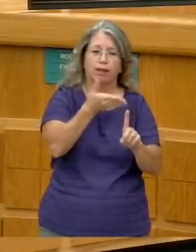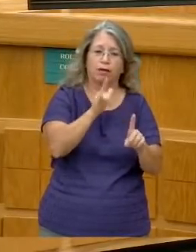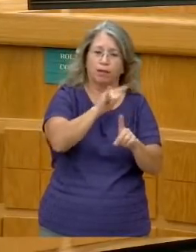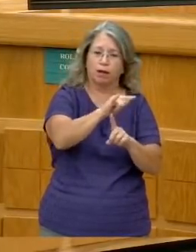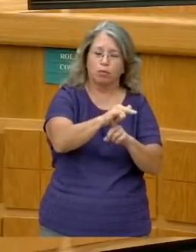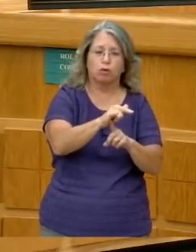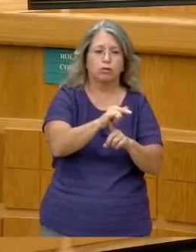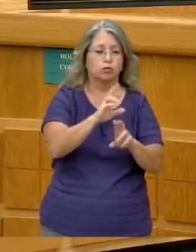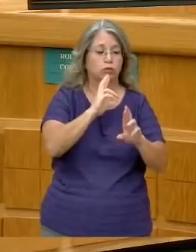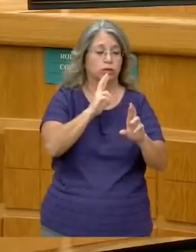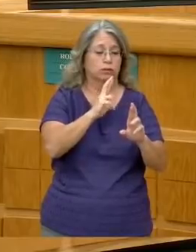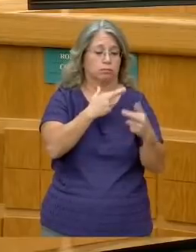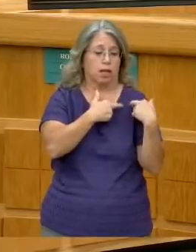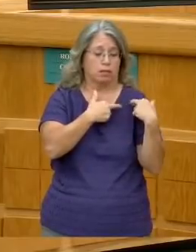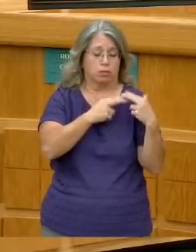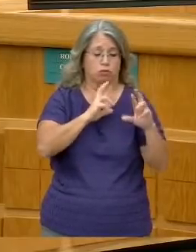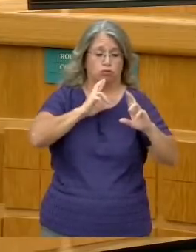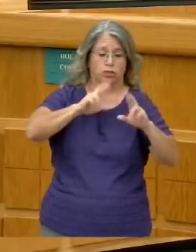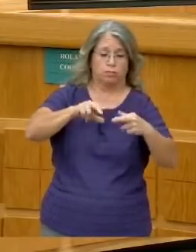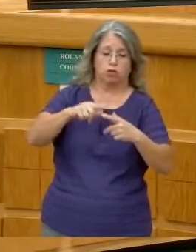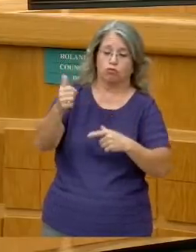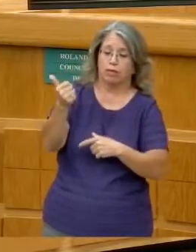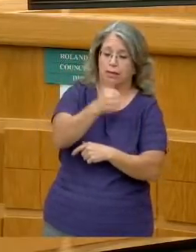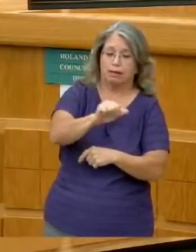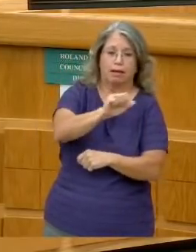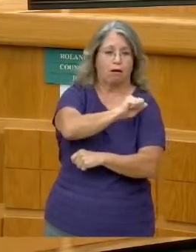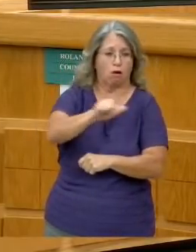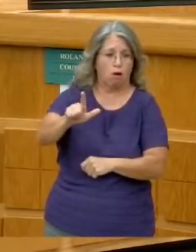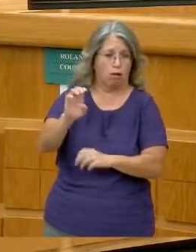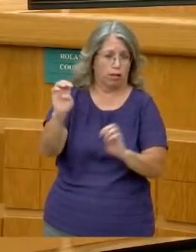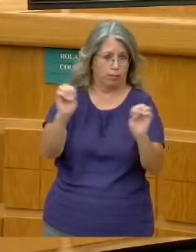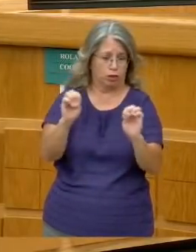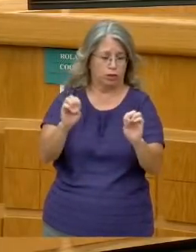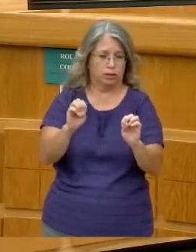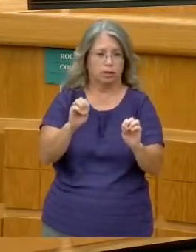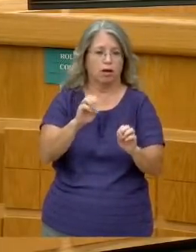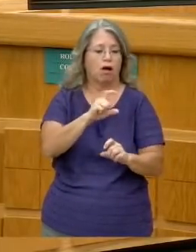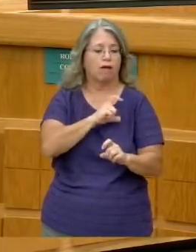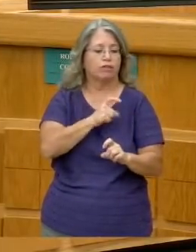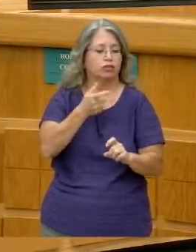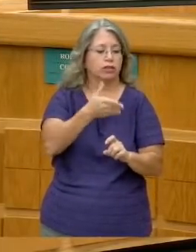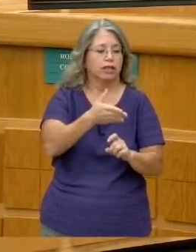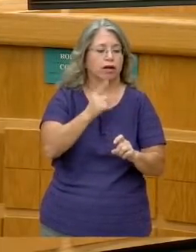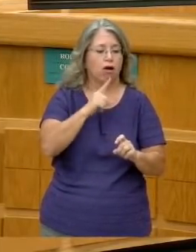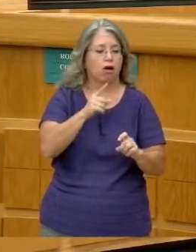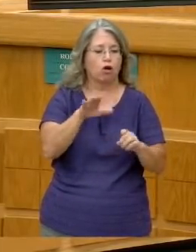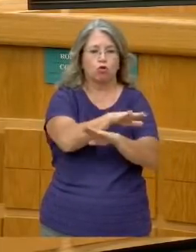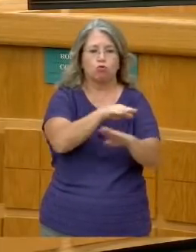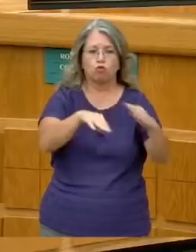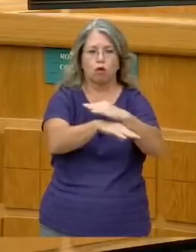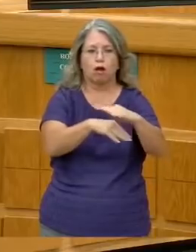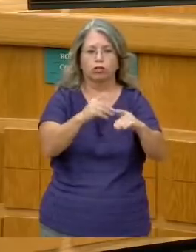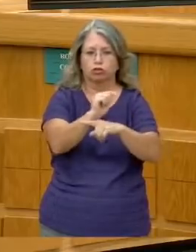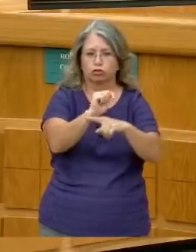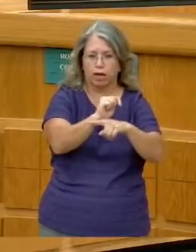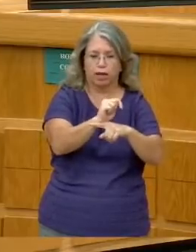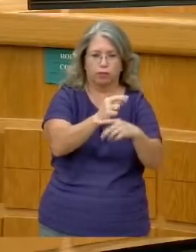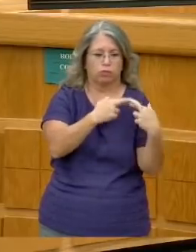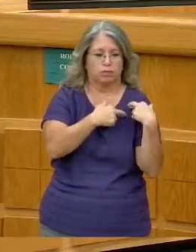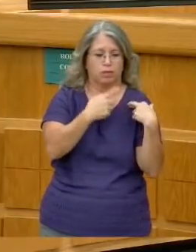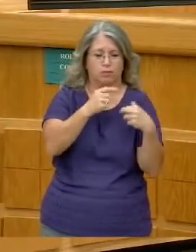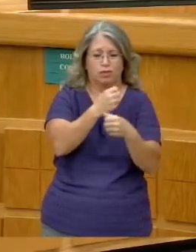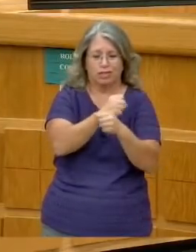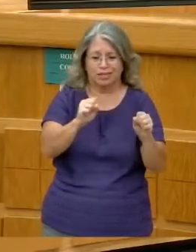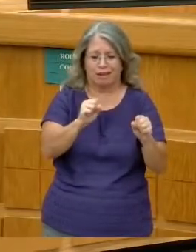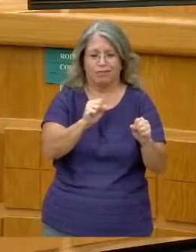emergencies at the airport. Officers become cross-trained and are responsible for the safety and security of almost 1 million